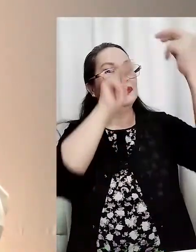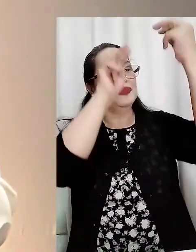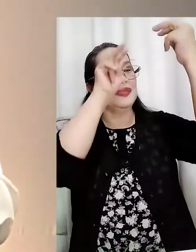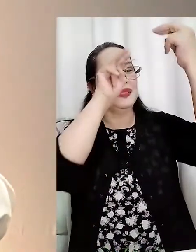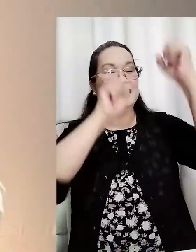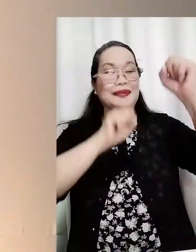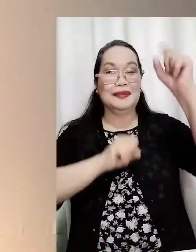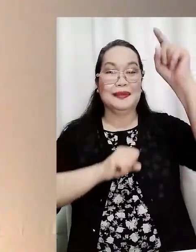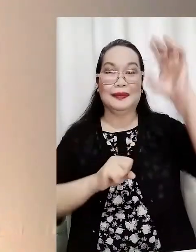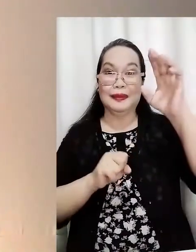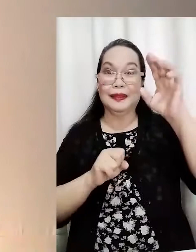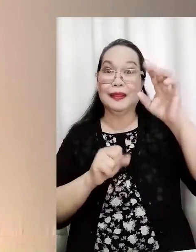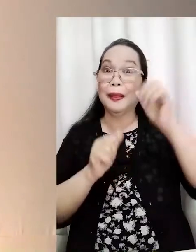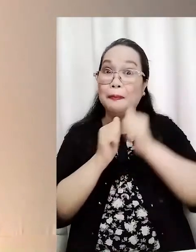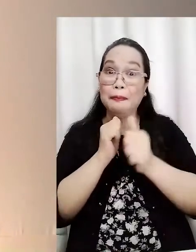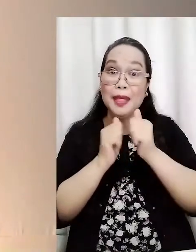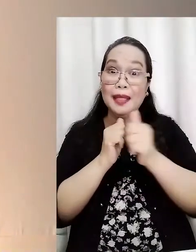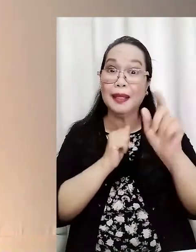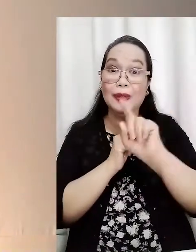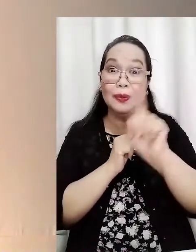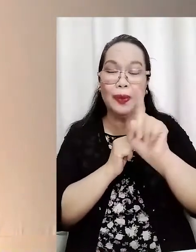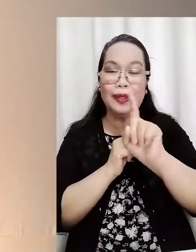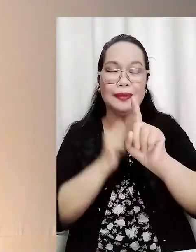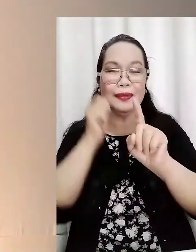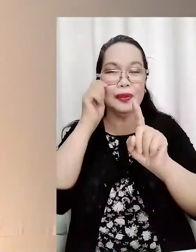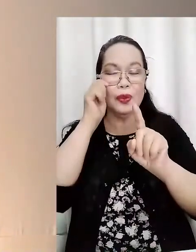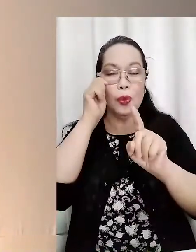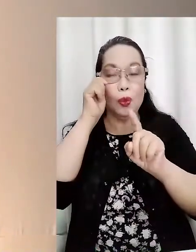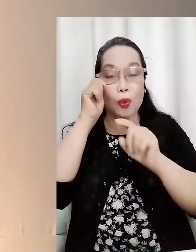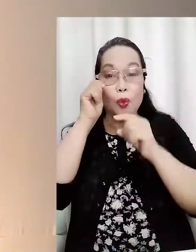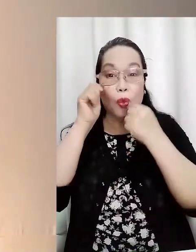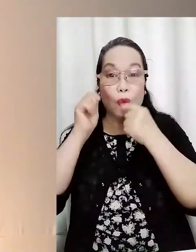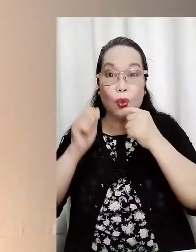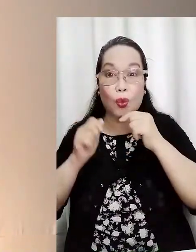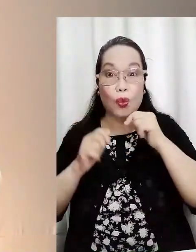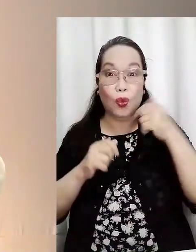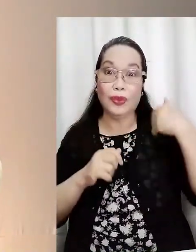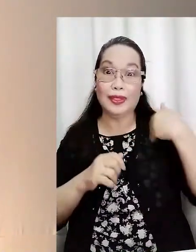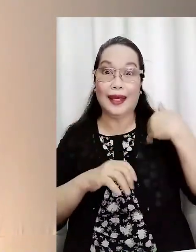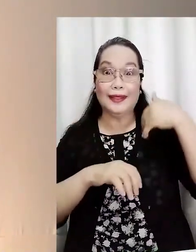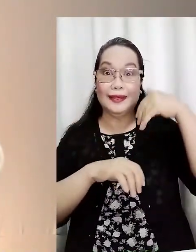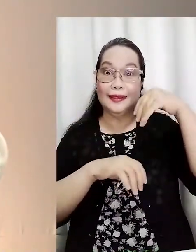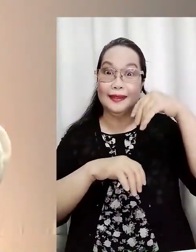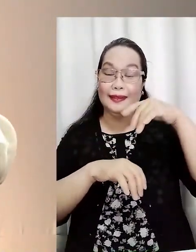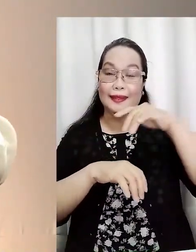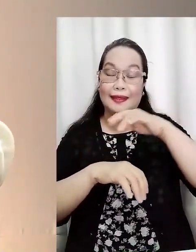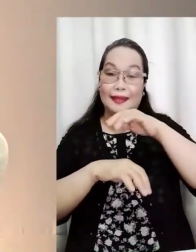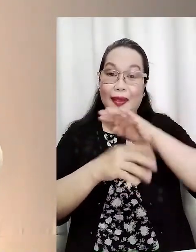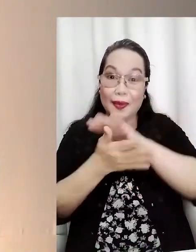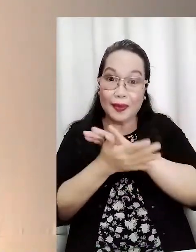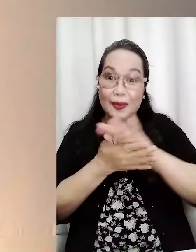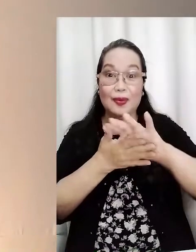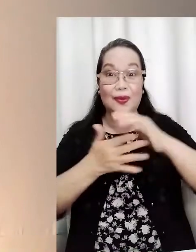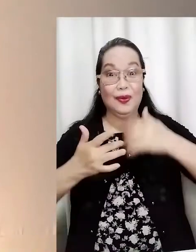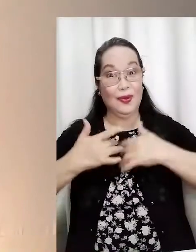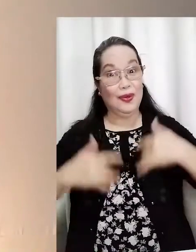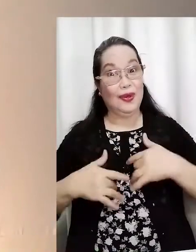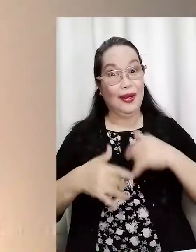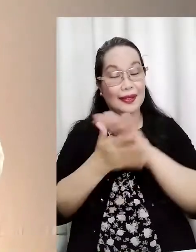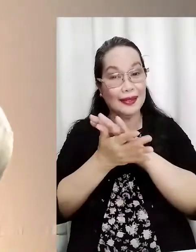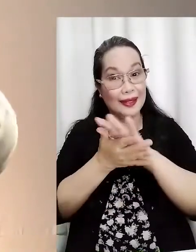ang Diyos. Sa madaling salita, dun sa mga hindi kontaminado ang kanilang